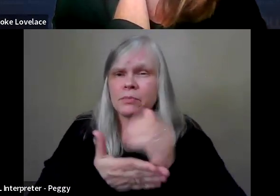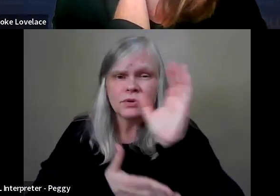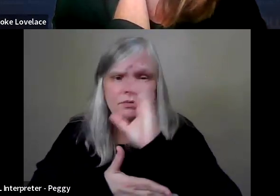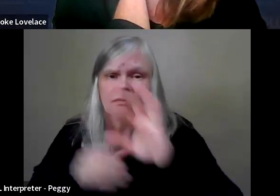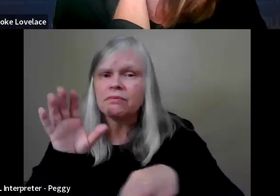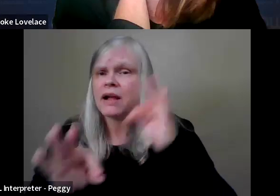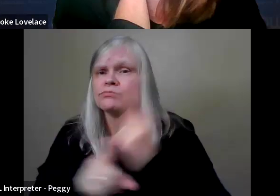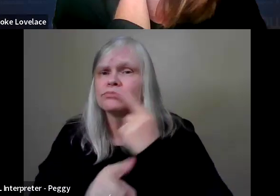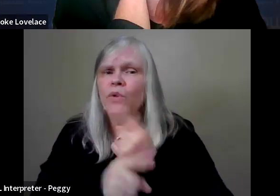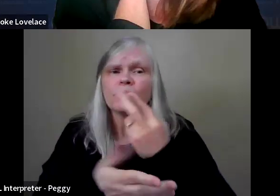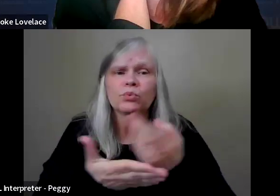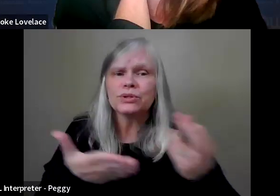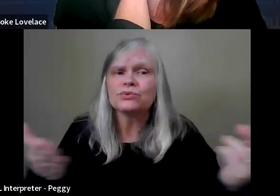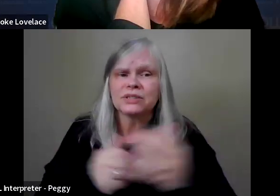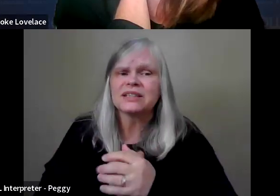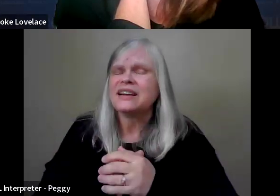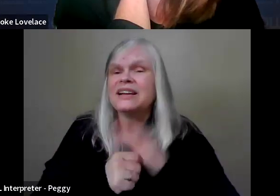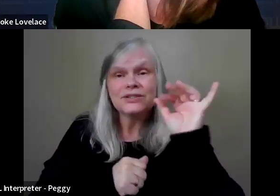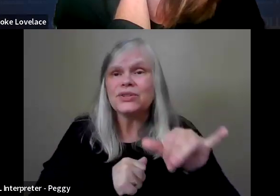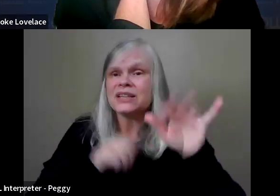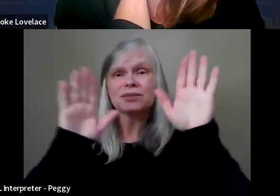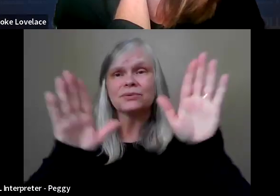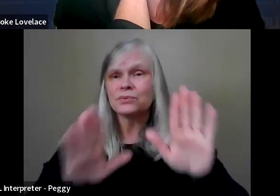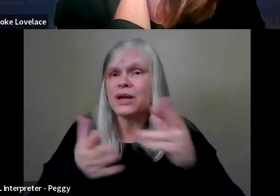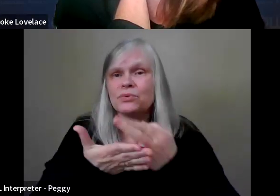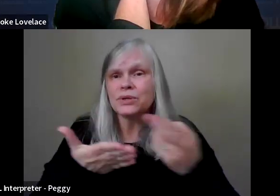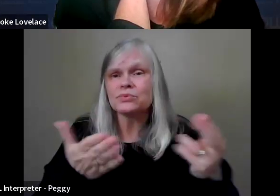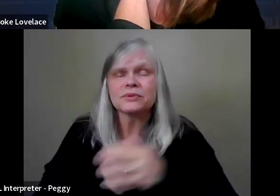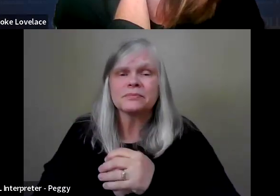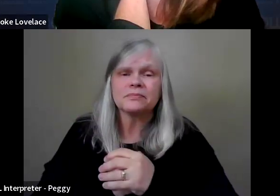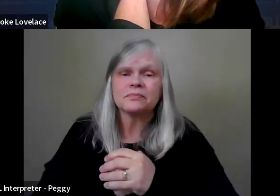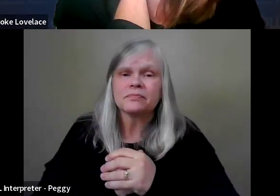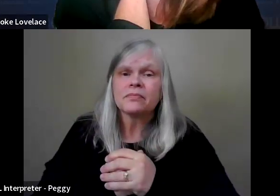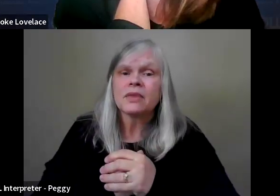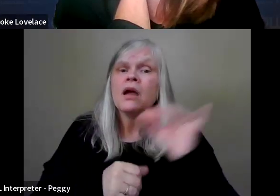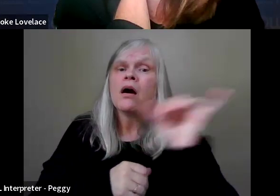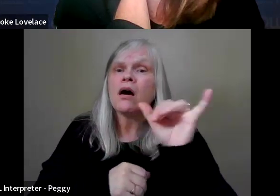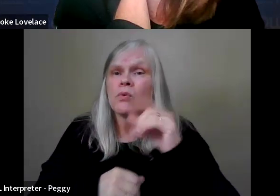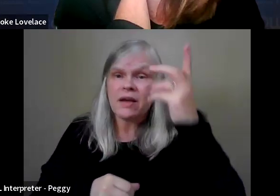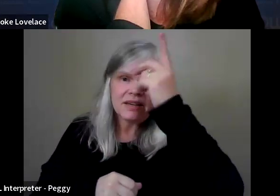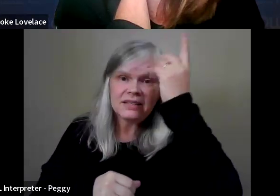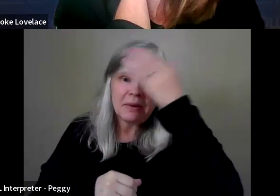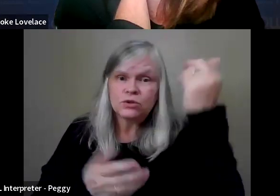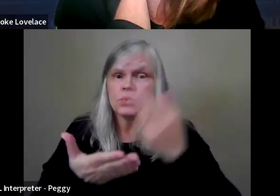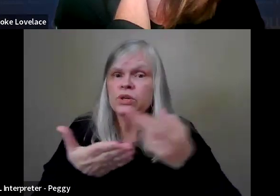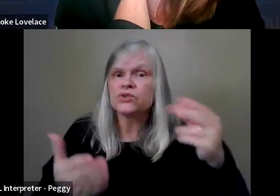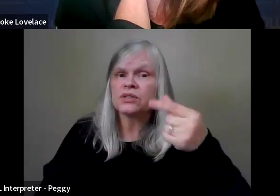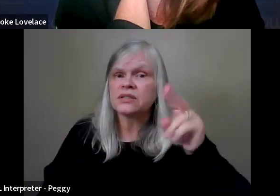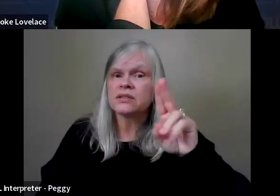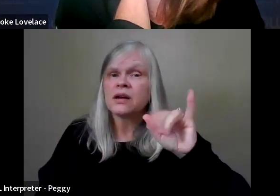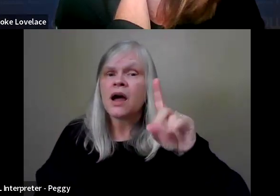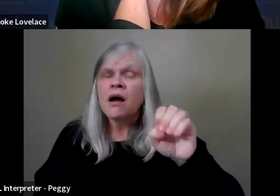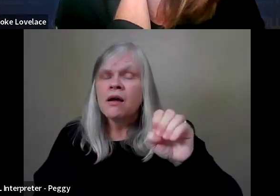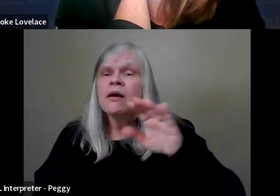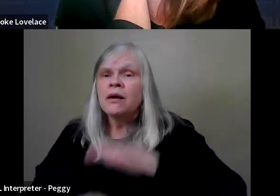and everything like that. So those are great resources as well. And then we do have a dementia resource guide on our website,